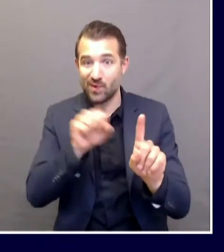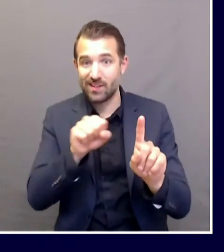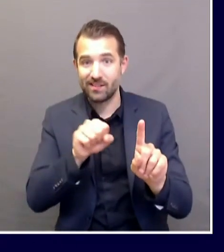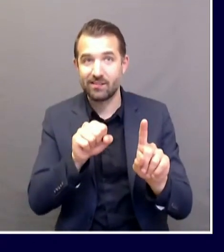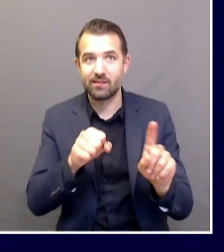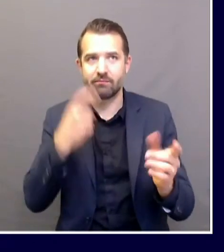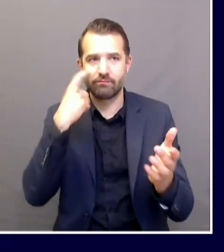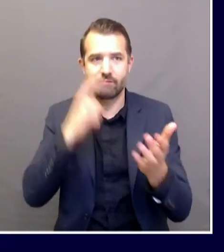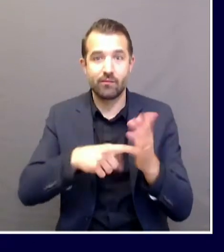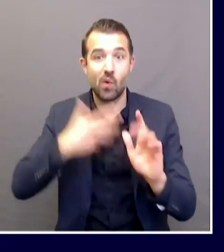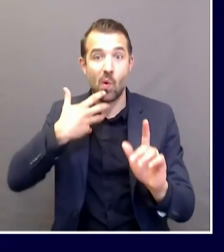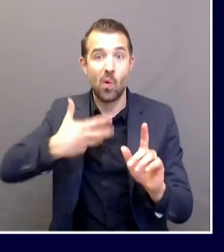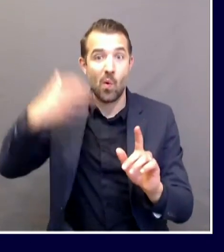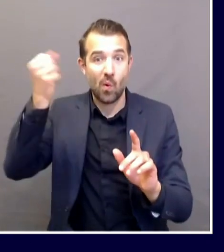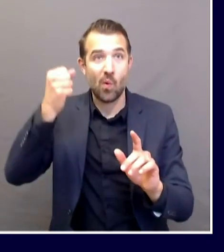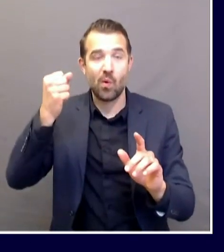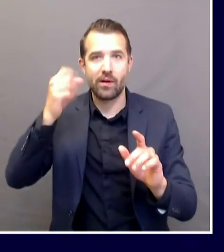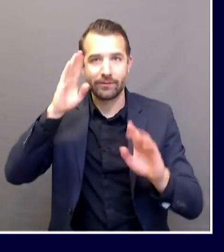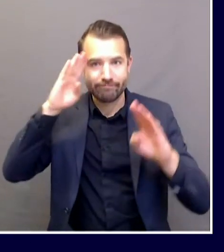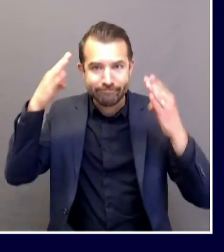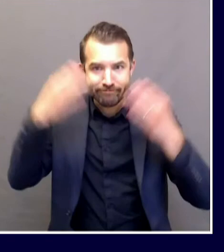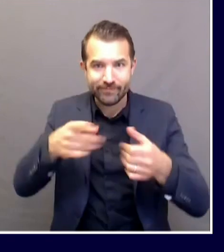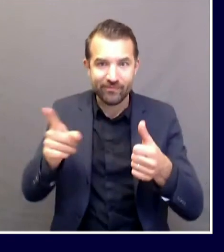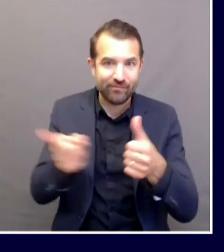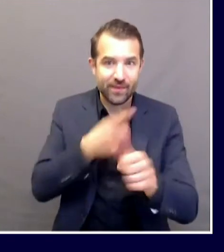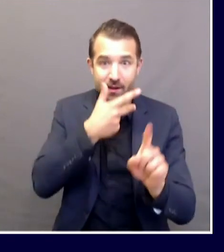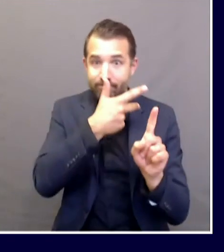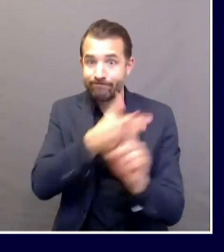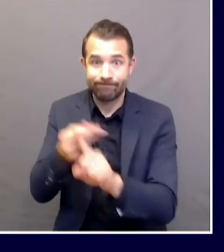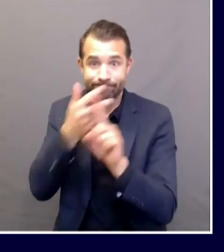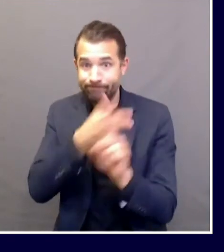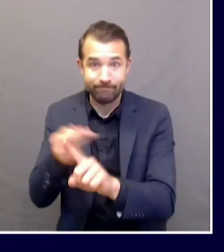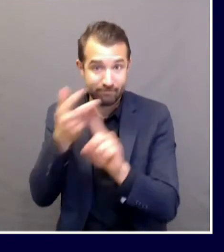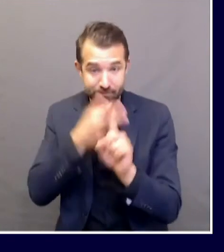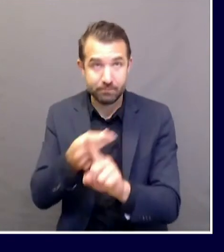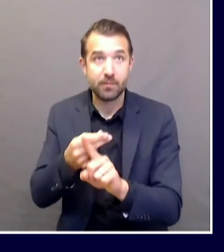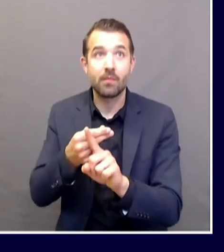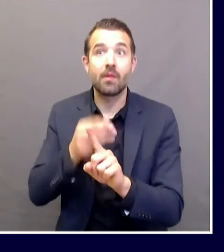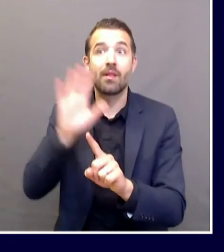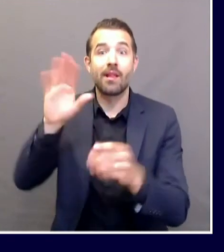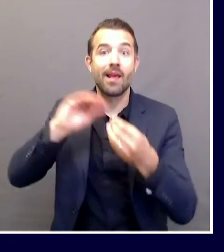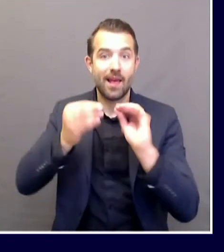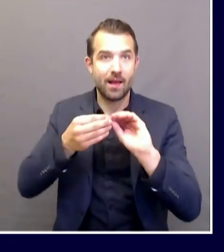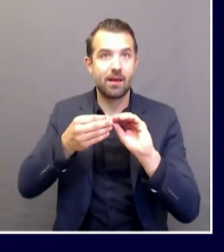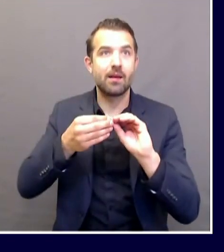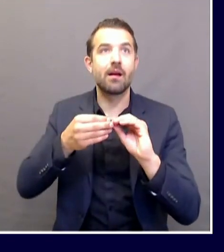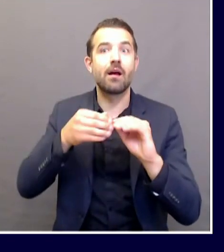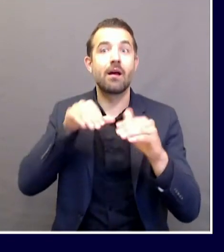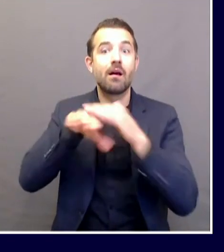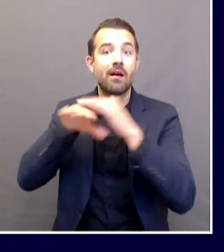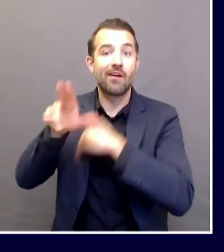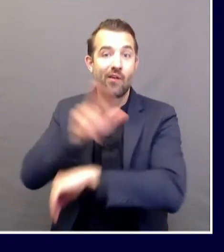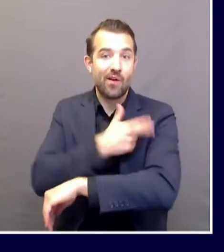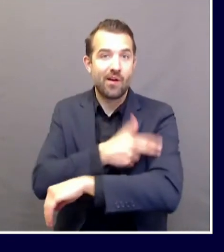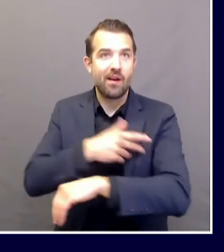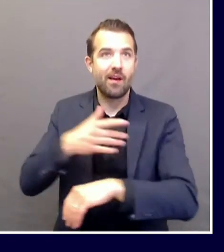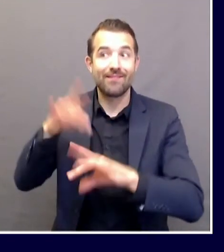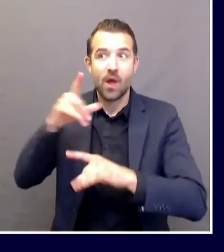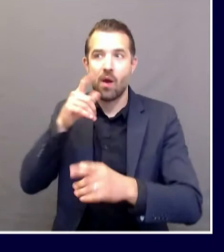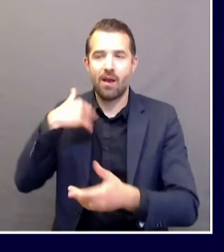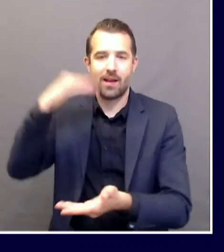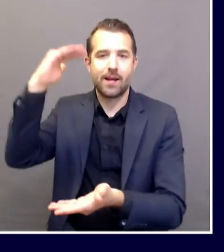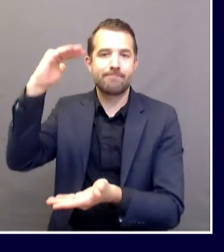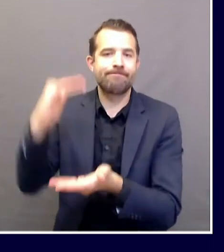in virtually every state. So I don't think this finding is surprising or unusual. It